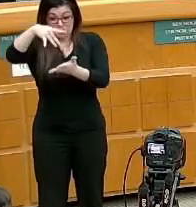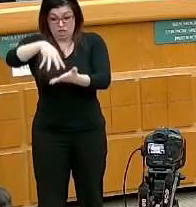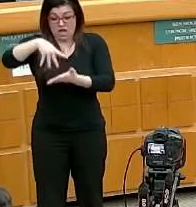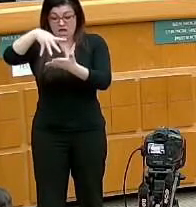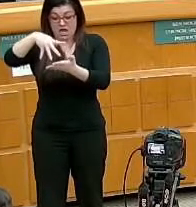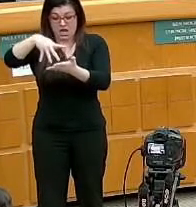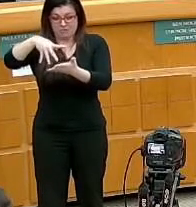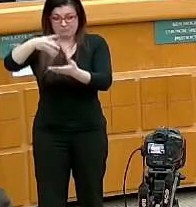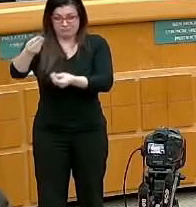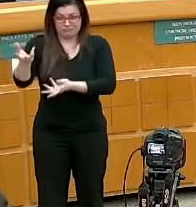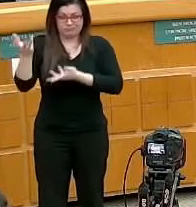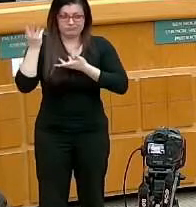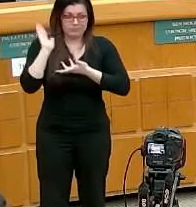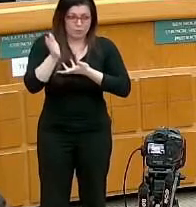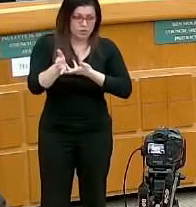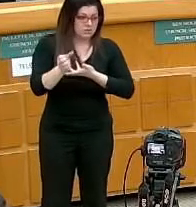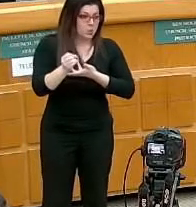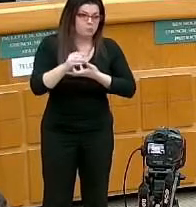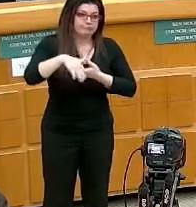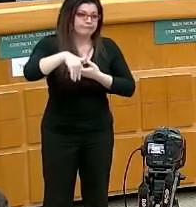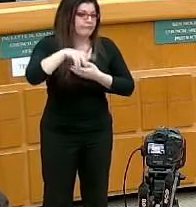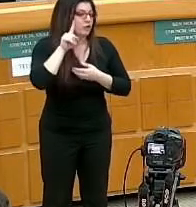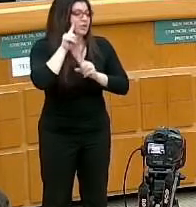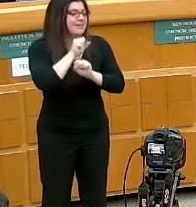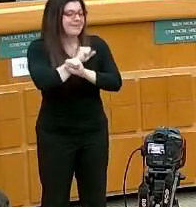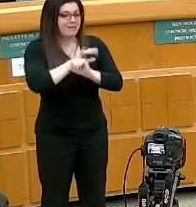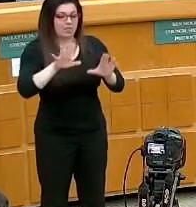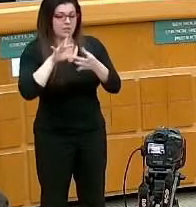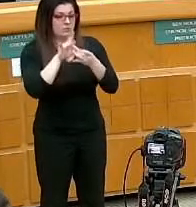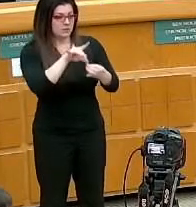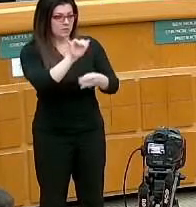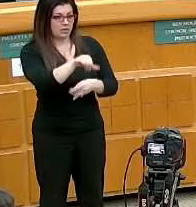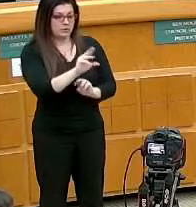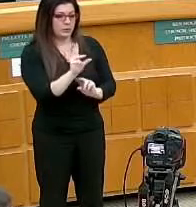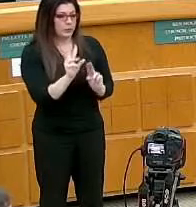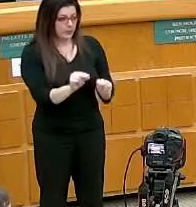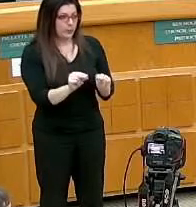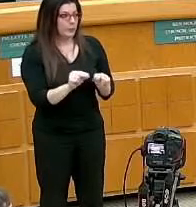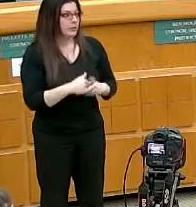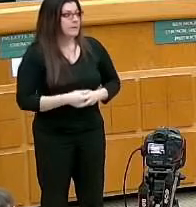have already have seen them. So at this time, no. Okay.